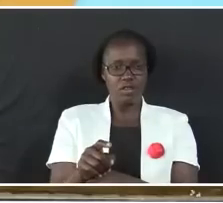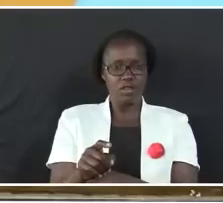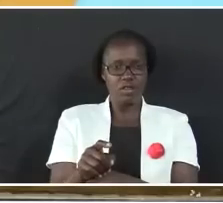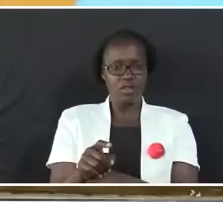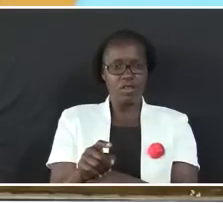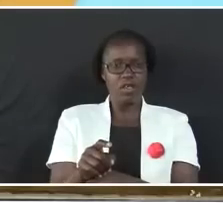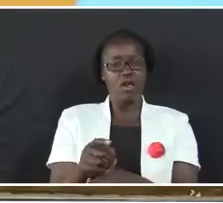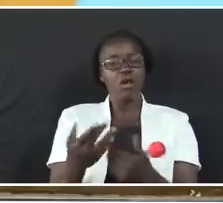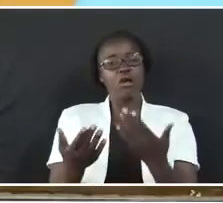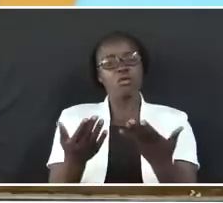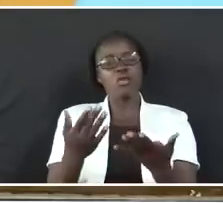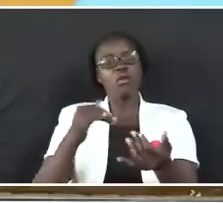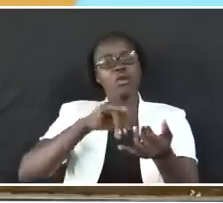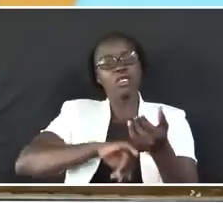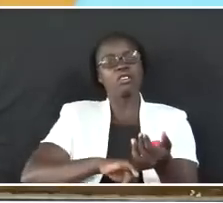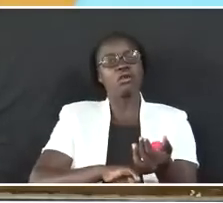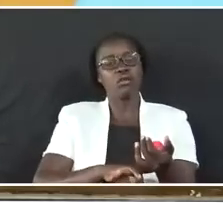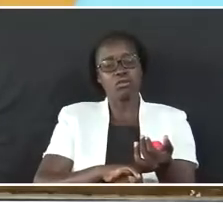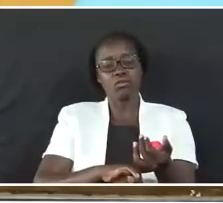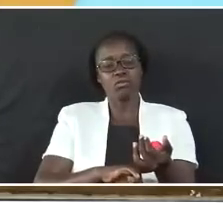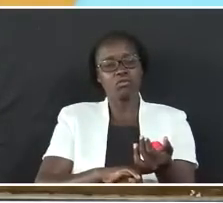It could be a marital knot.